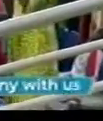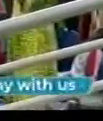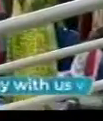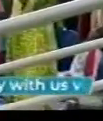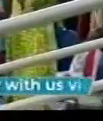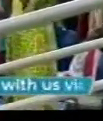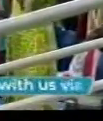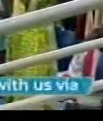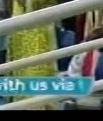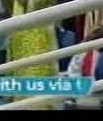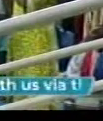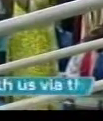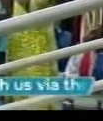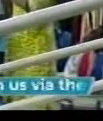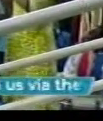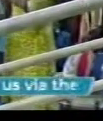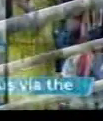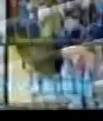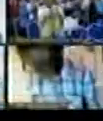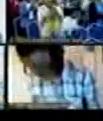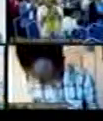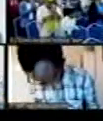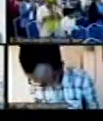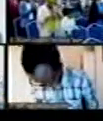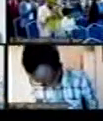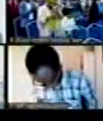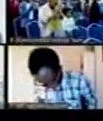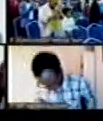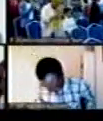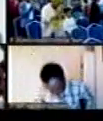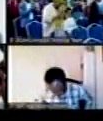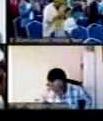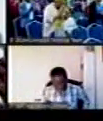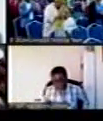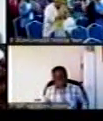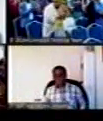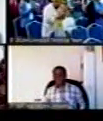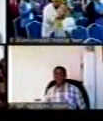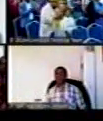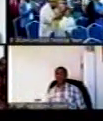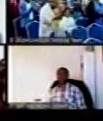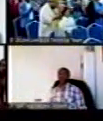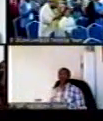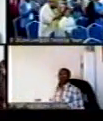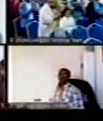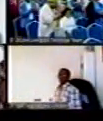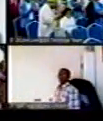Let's put our hands together for the Lord. Please don't sit down yet.